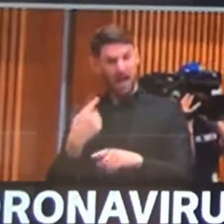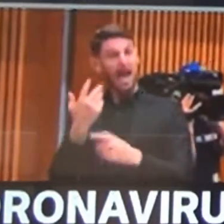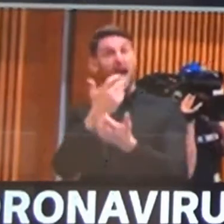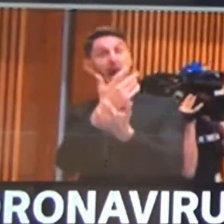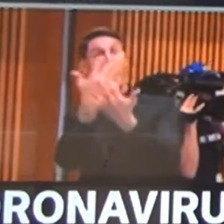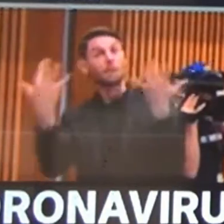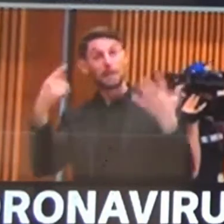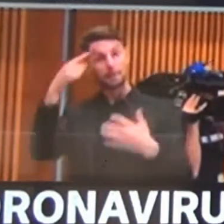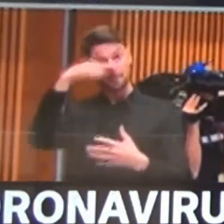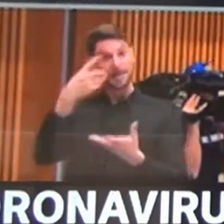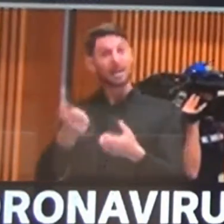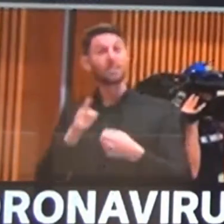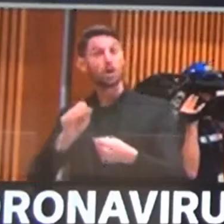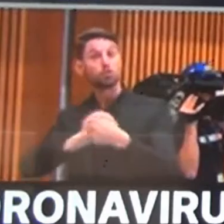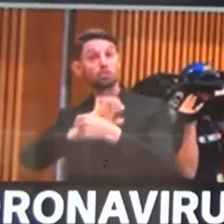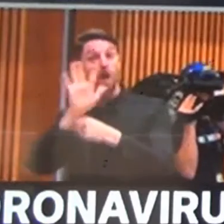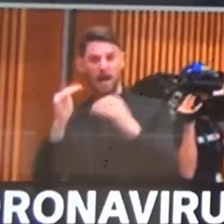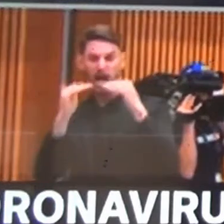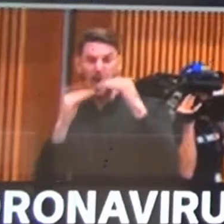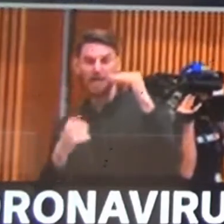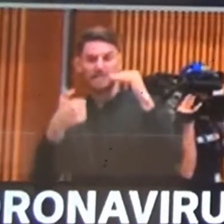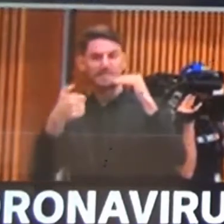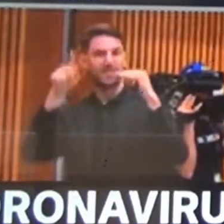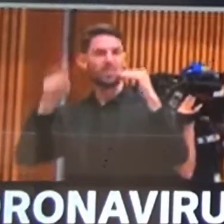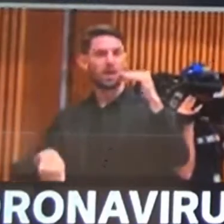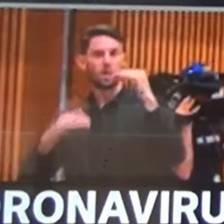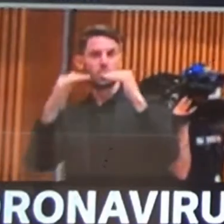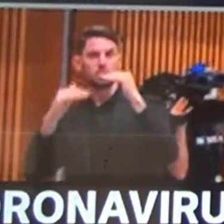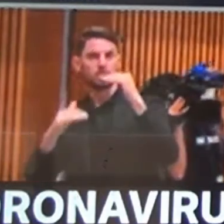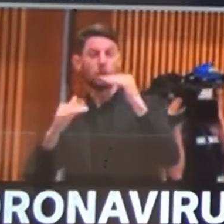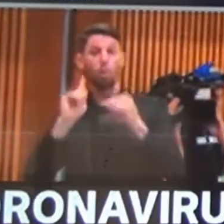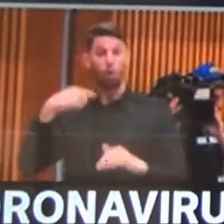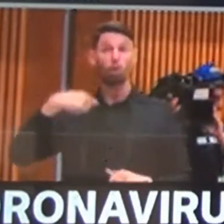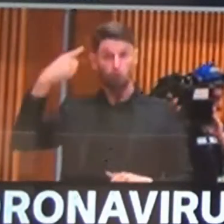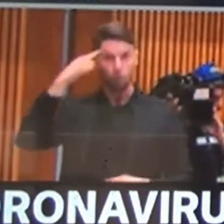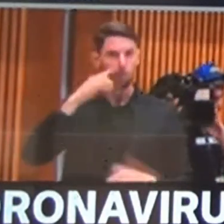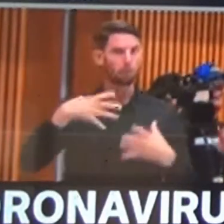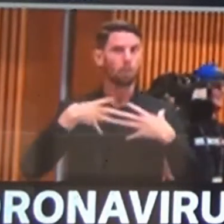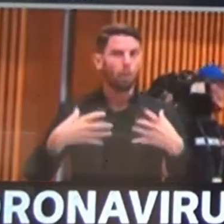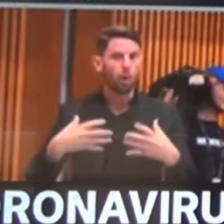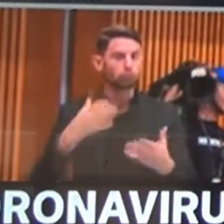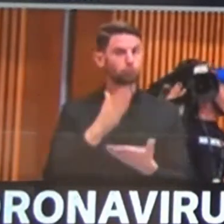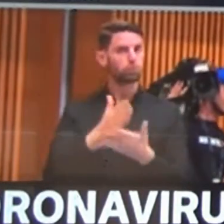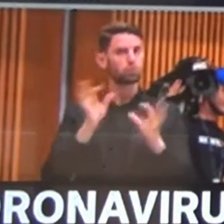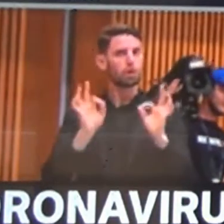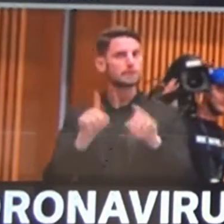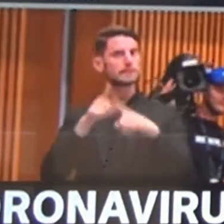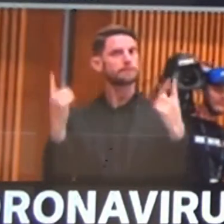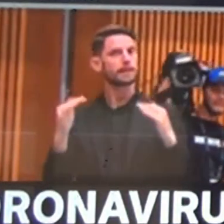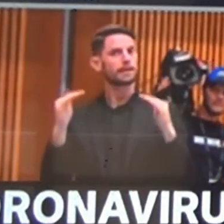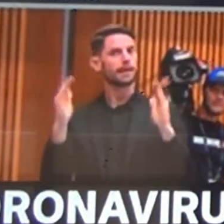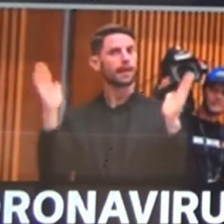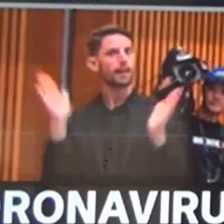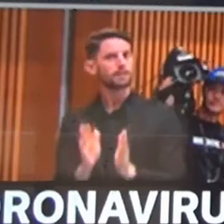cases, that is now a different future from the one we are facing. So any of those